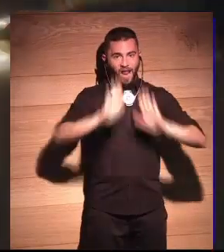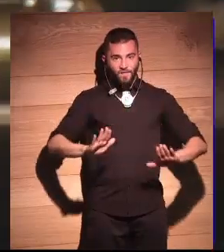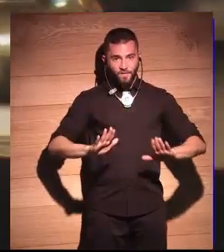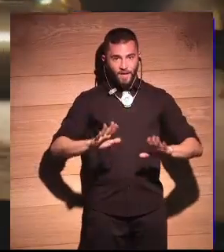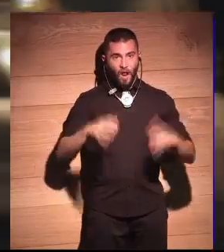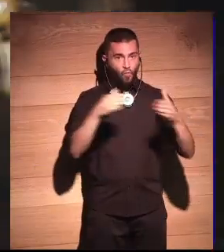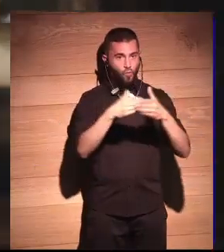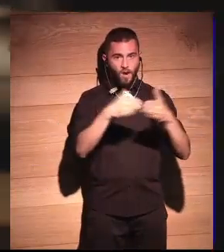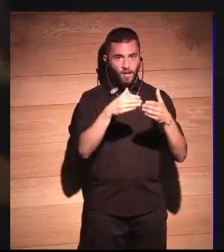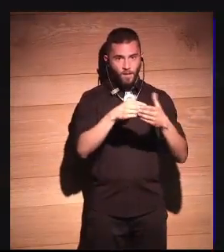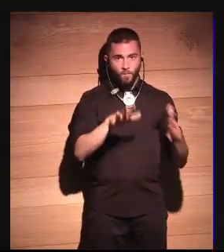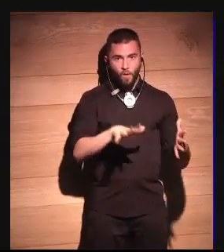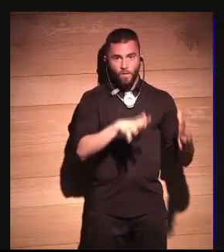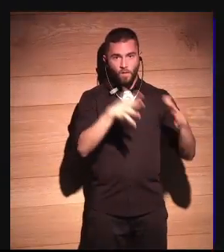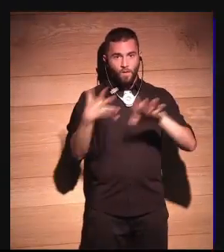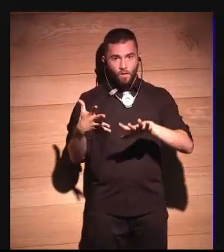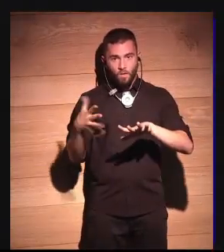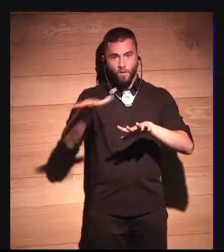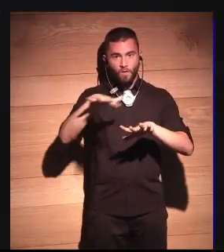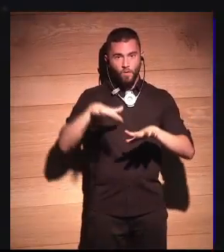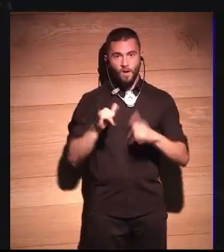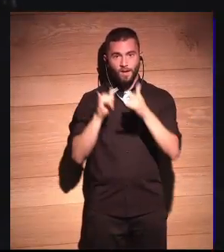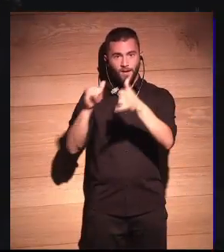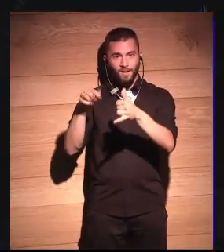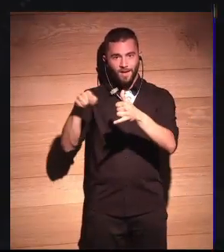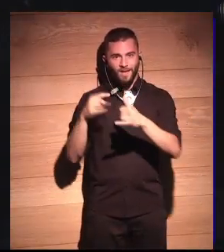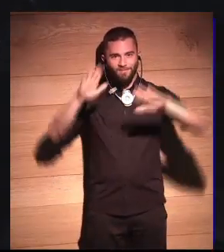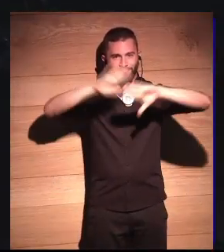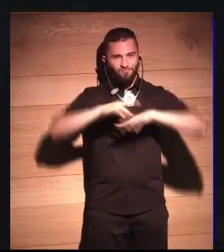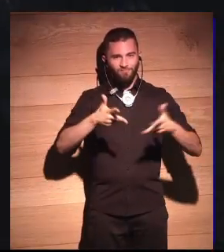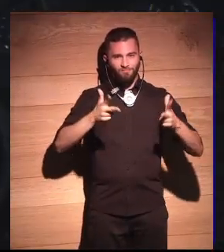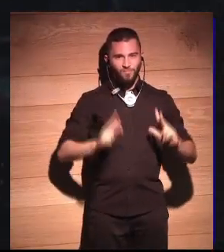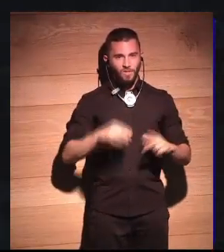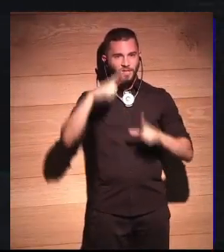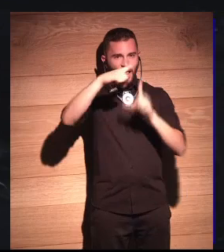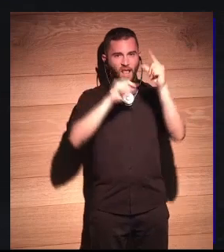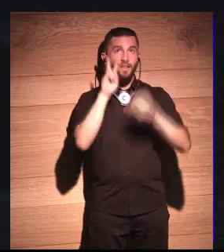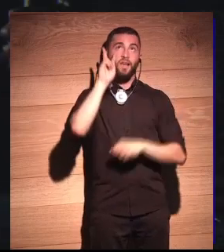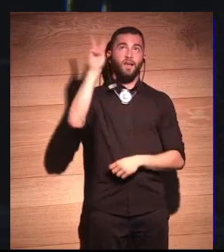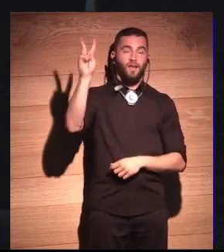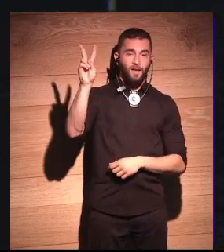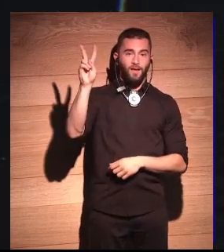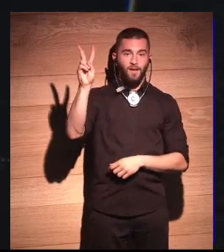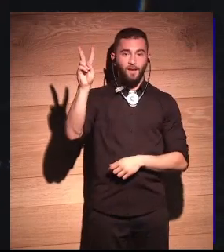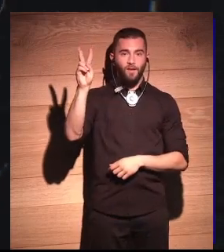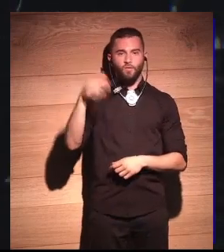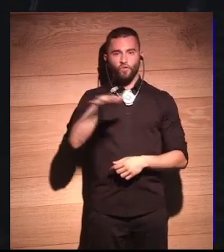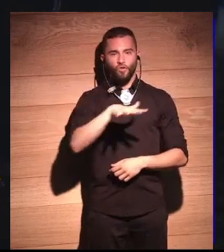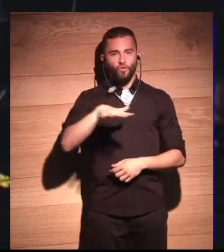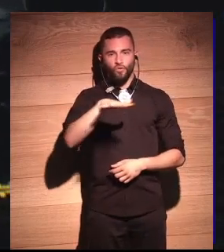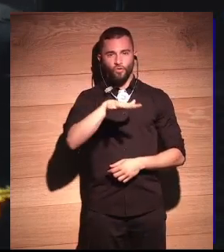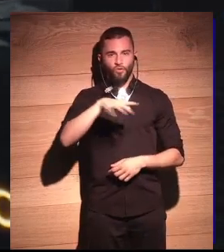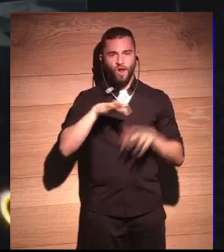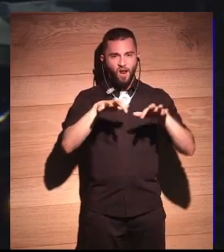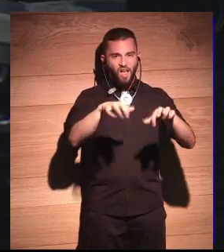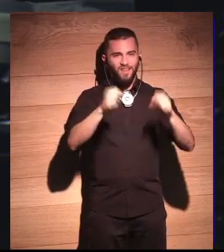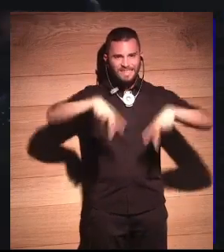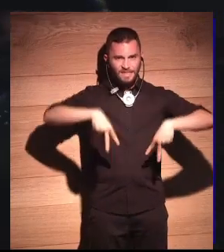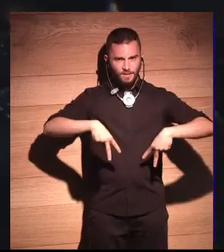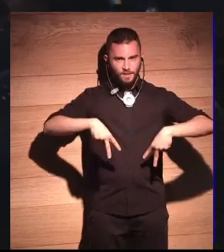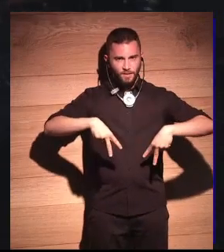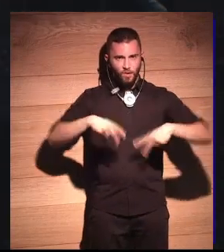where you can sit out at night and gaze up at the stars. A place without creatures. A place with